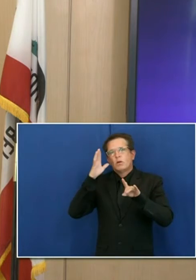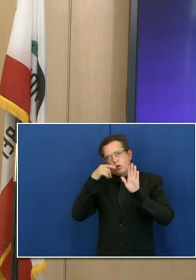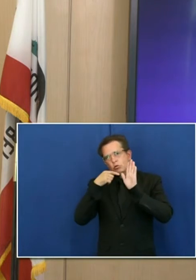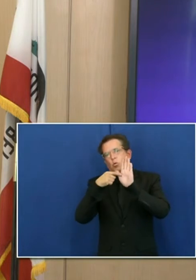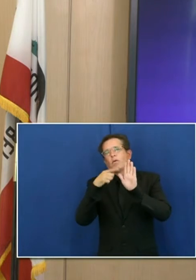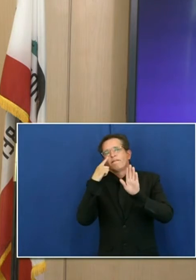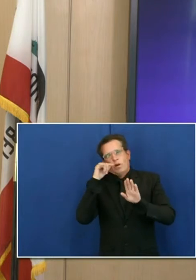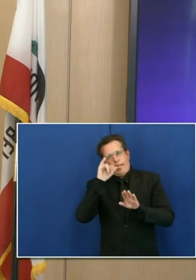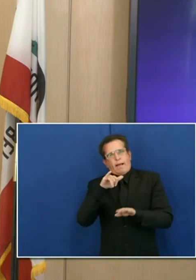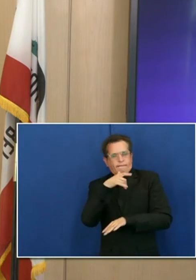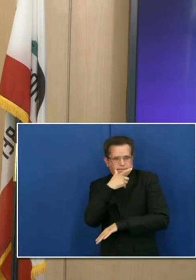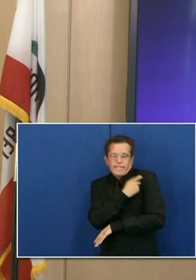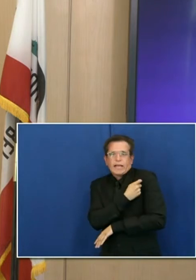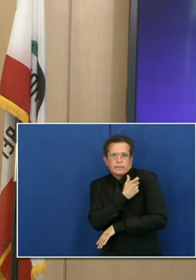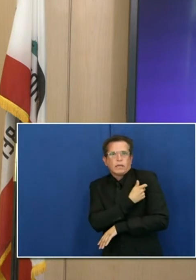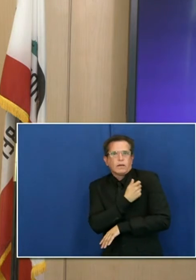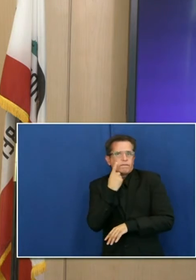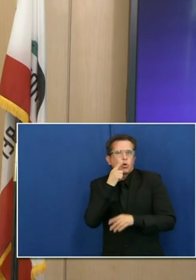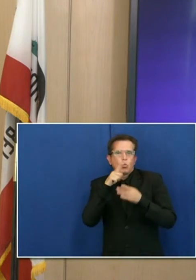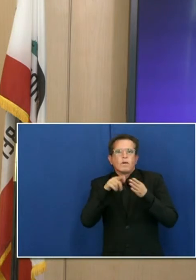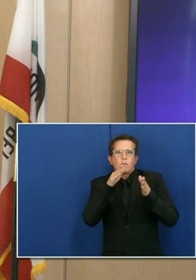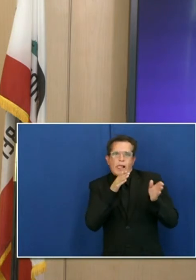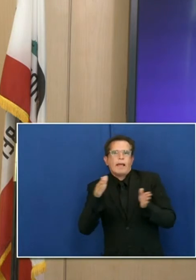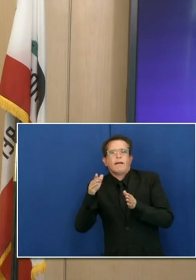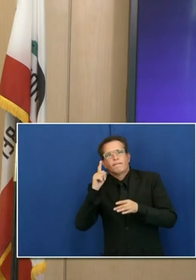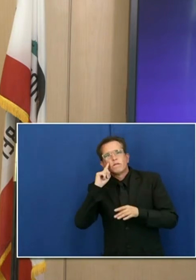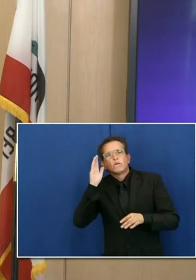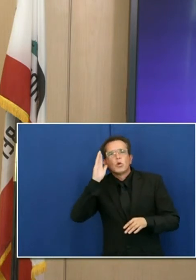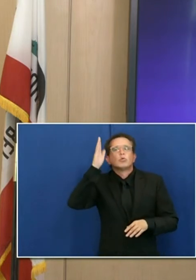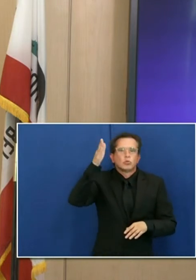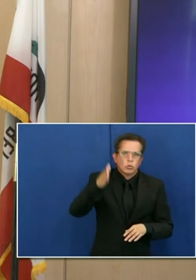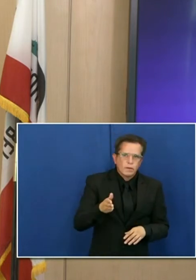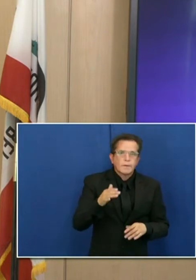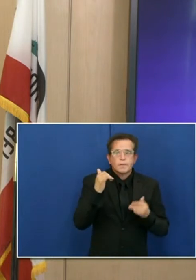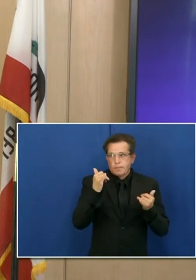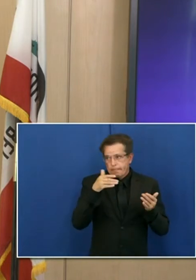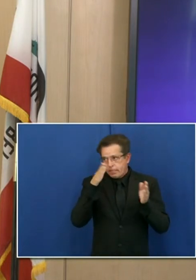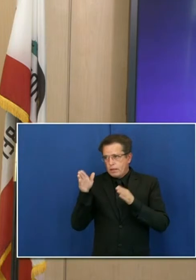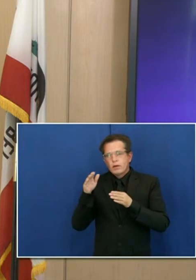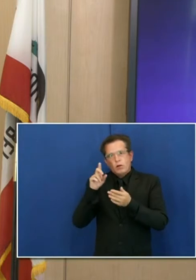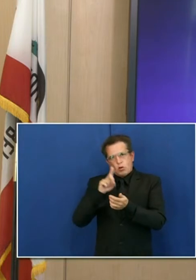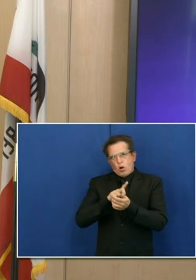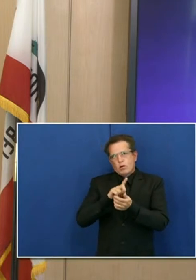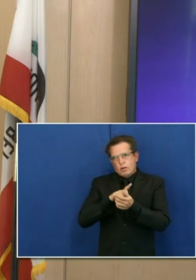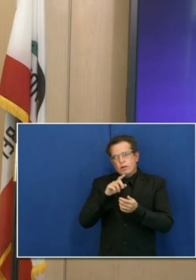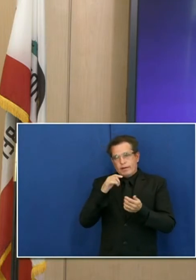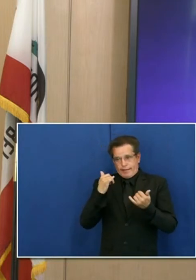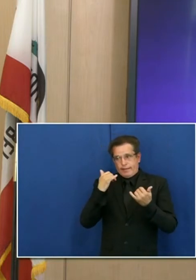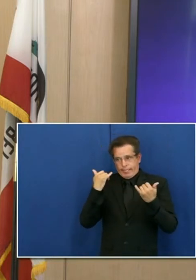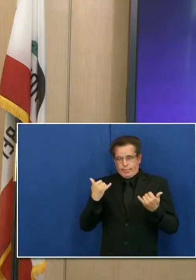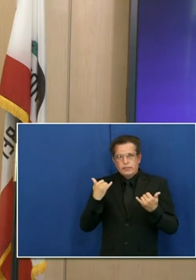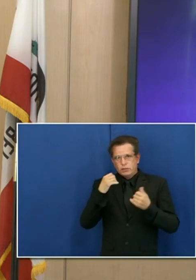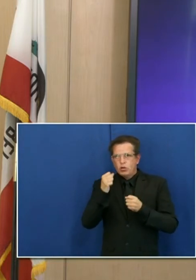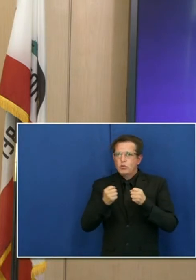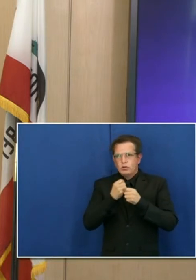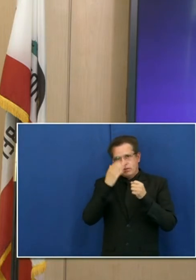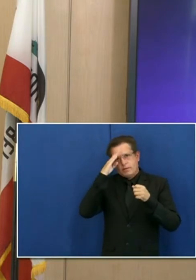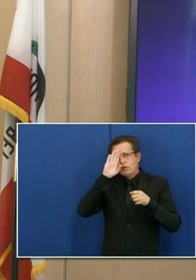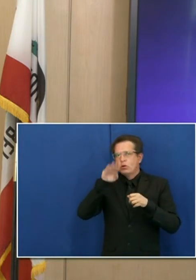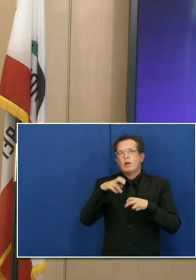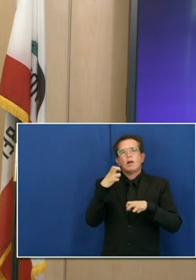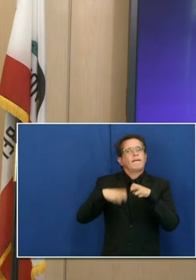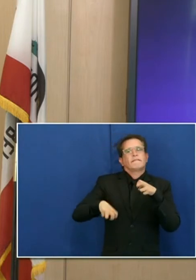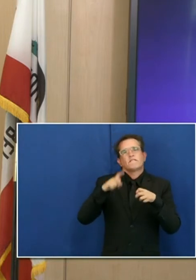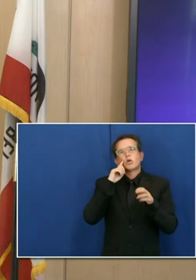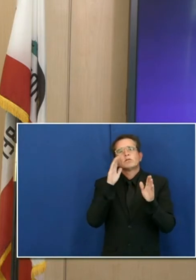vaccine distribution processes. And then lastly, before we hear from Dr. Anderson, we know it's been a very difficult year on our businesses, particularly our small